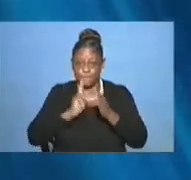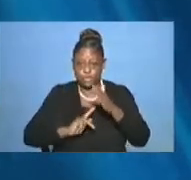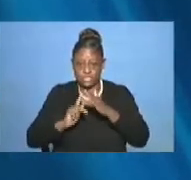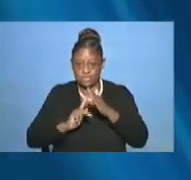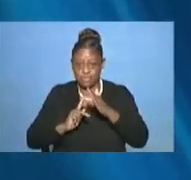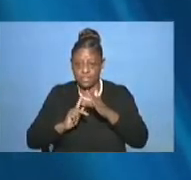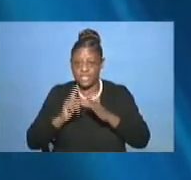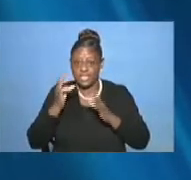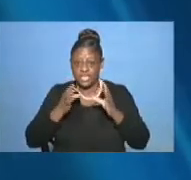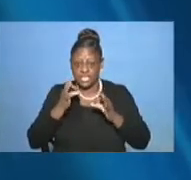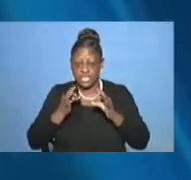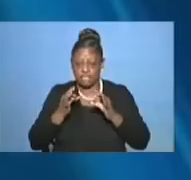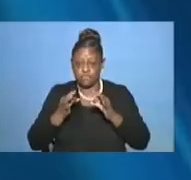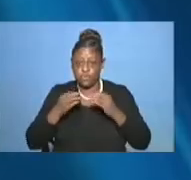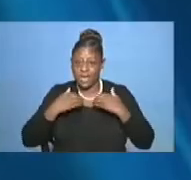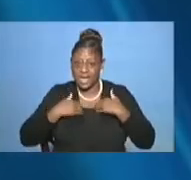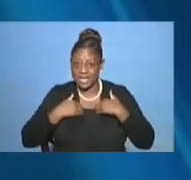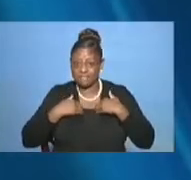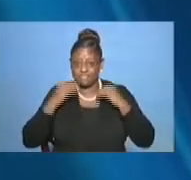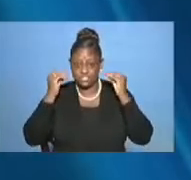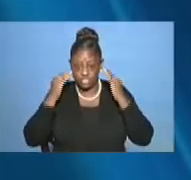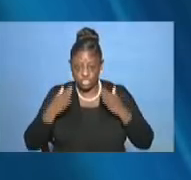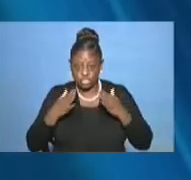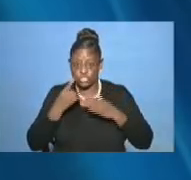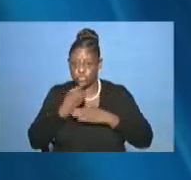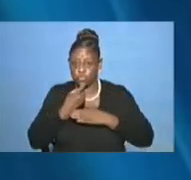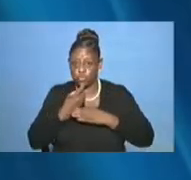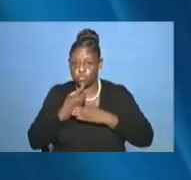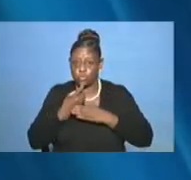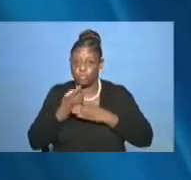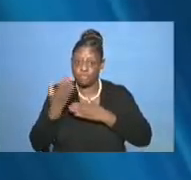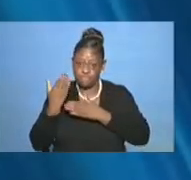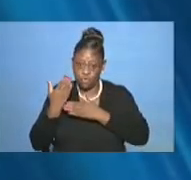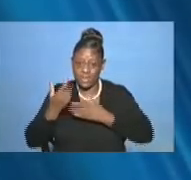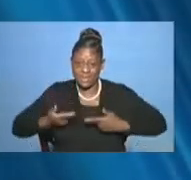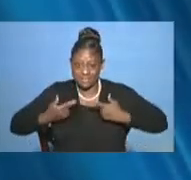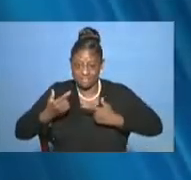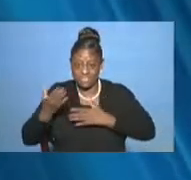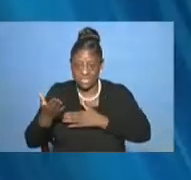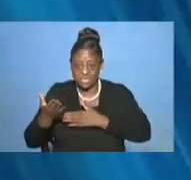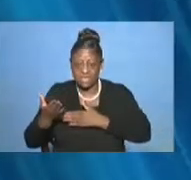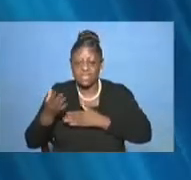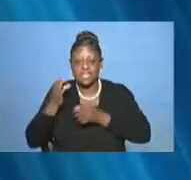there are teachers who are from Moores Island who are willing to return to Moores Island, we would be